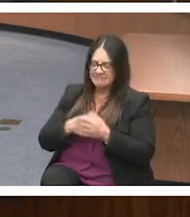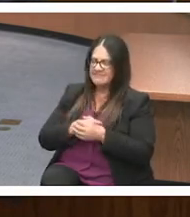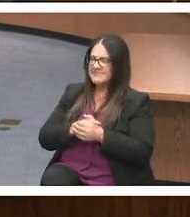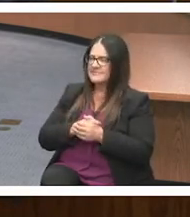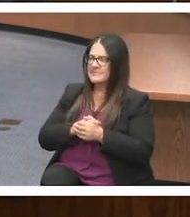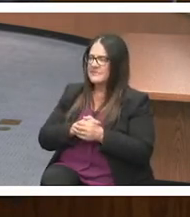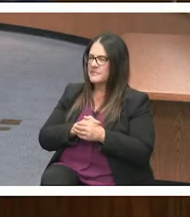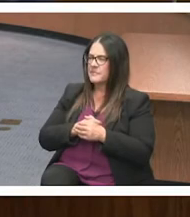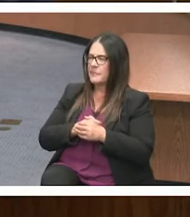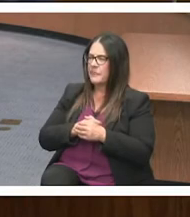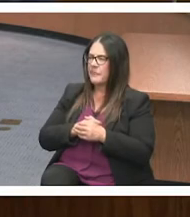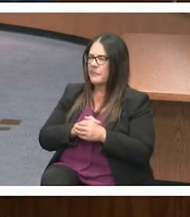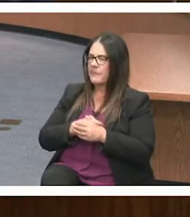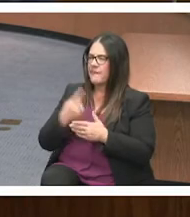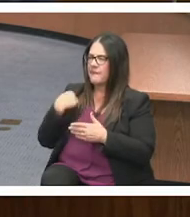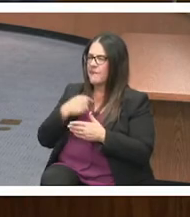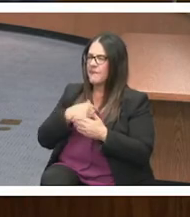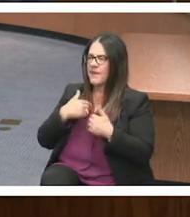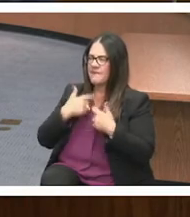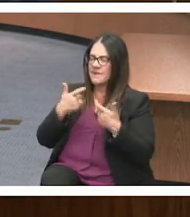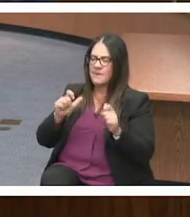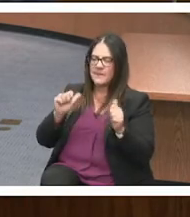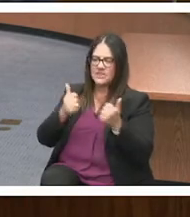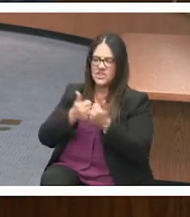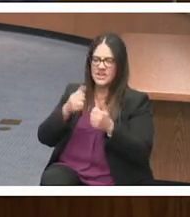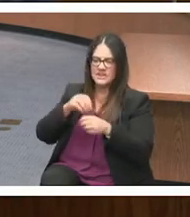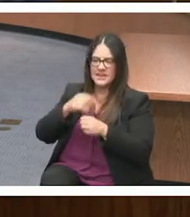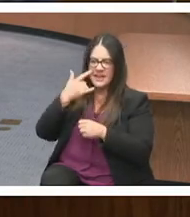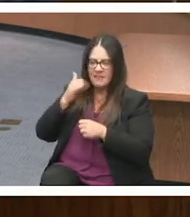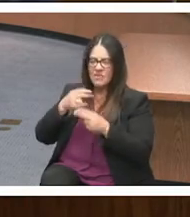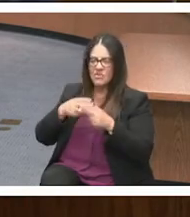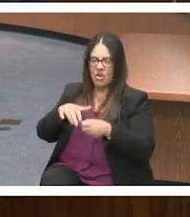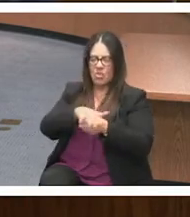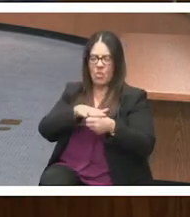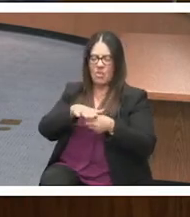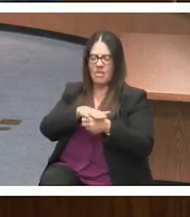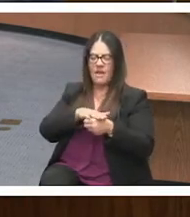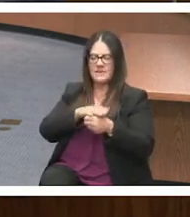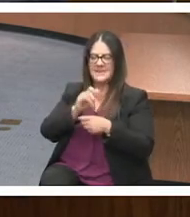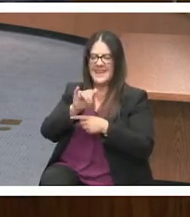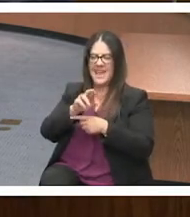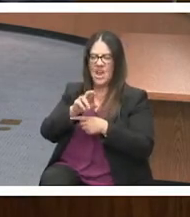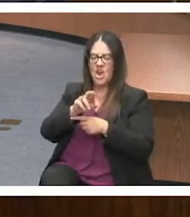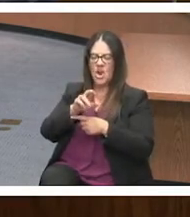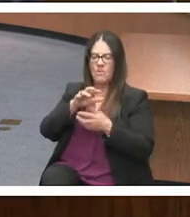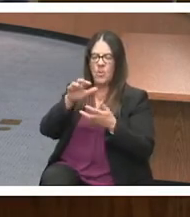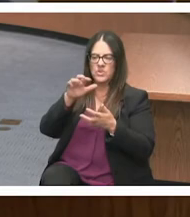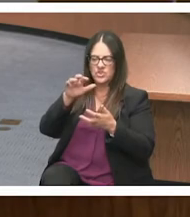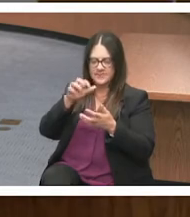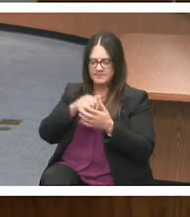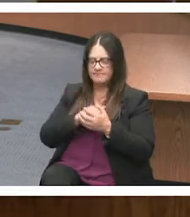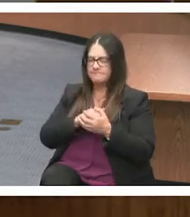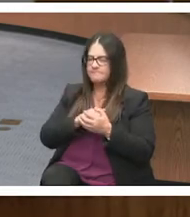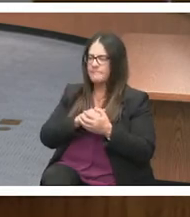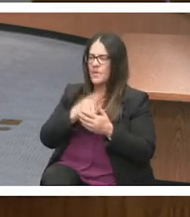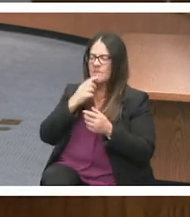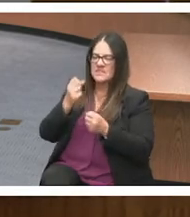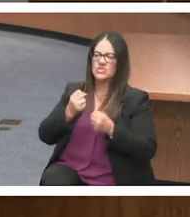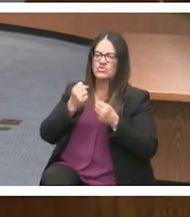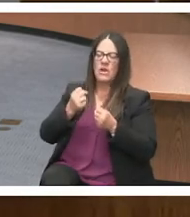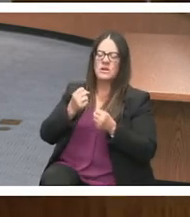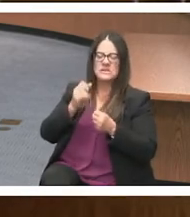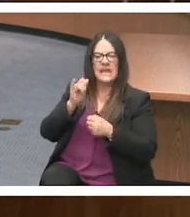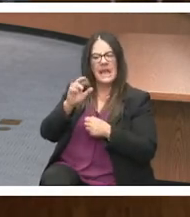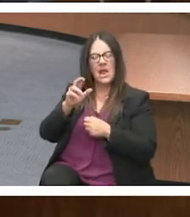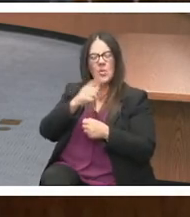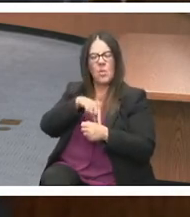So we have this big challenge in California with localized air pollution, which is, despite the fact that we have some of the strongest air quality